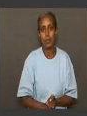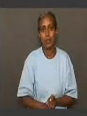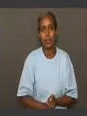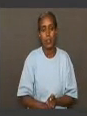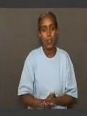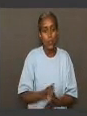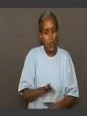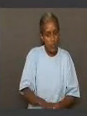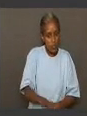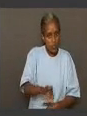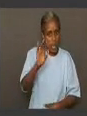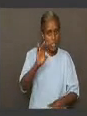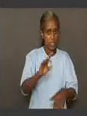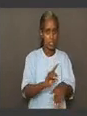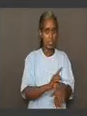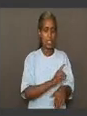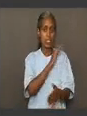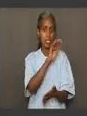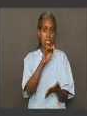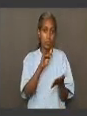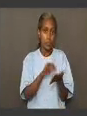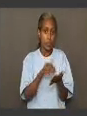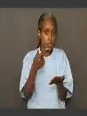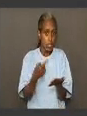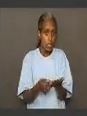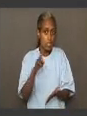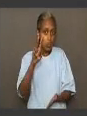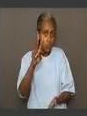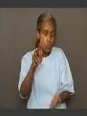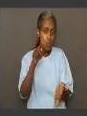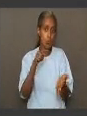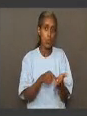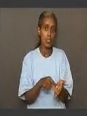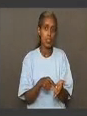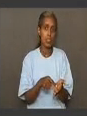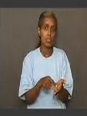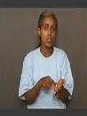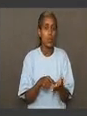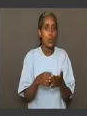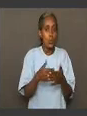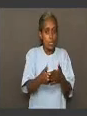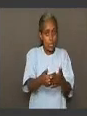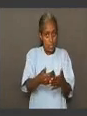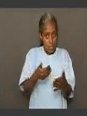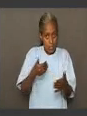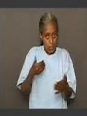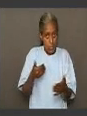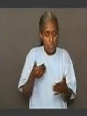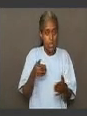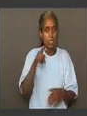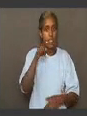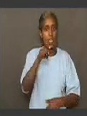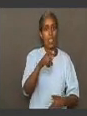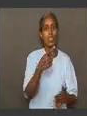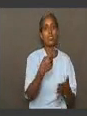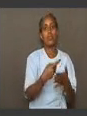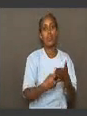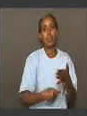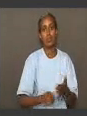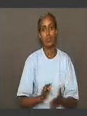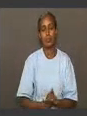To find the distance between these 2 points, we subtract their x